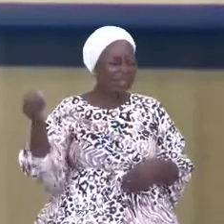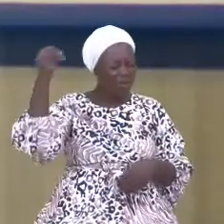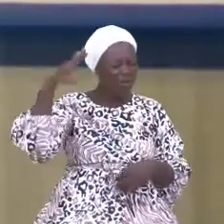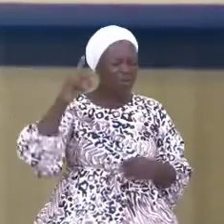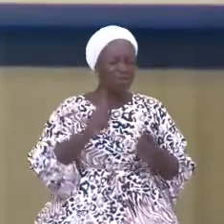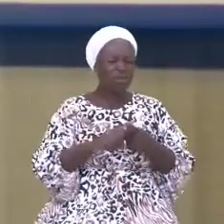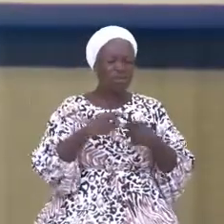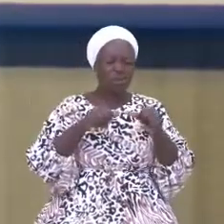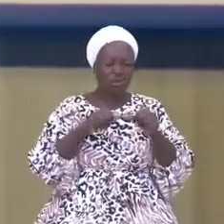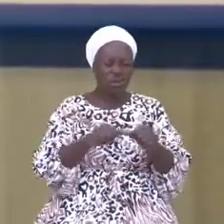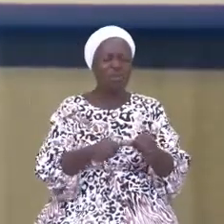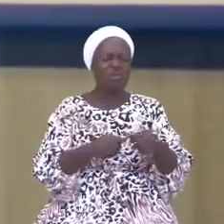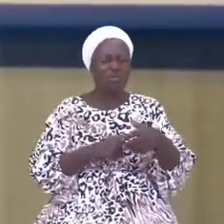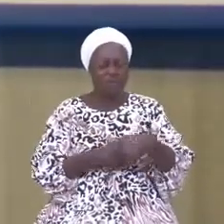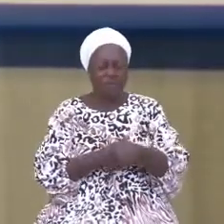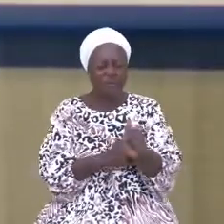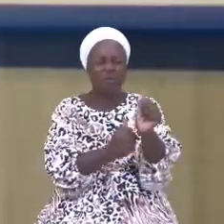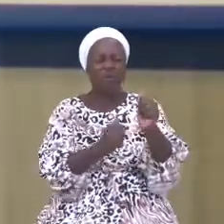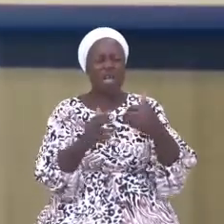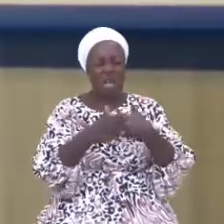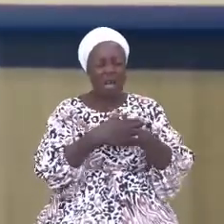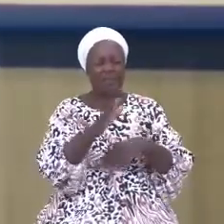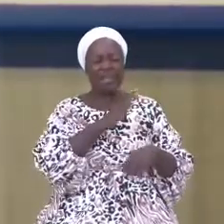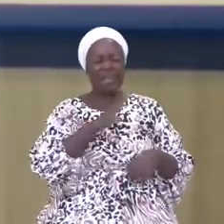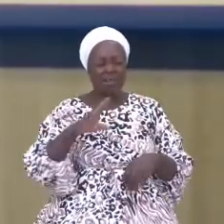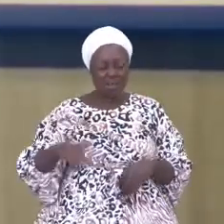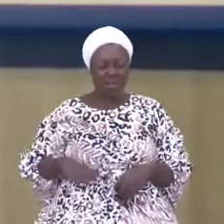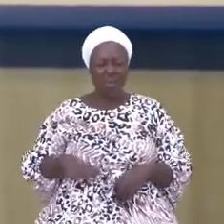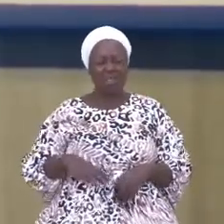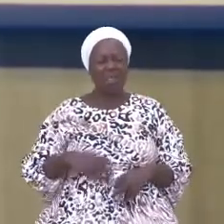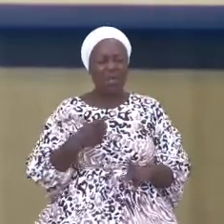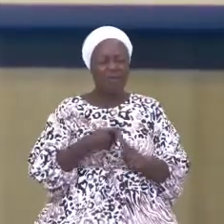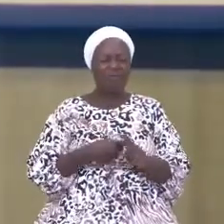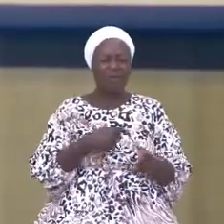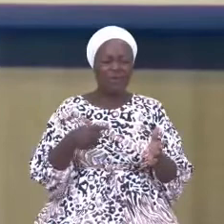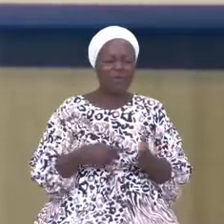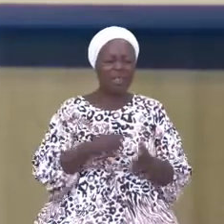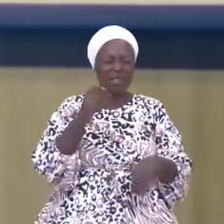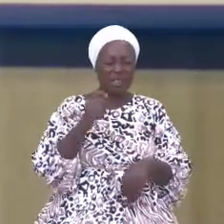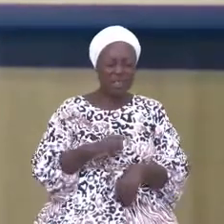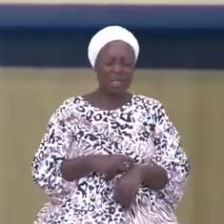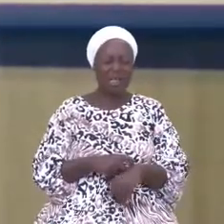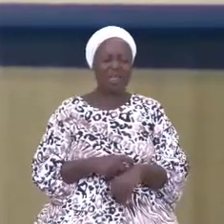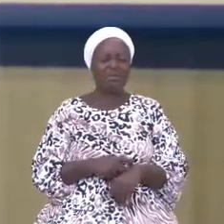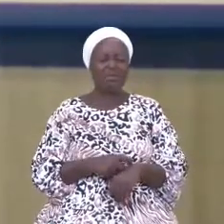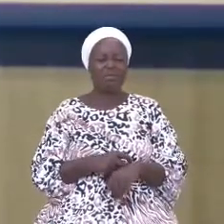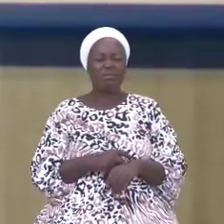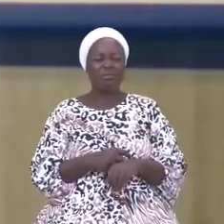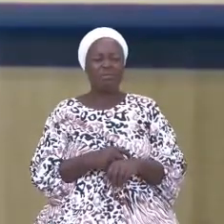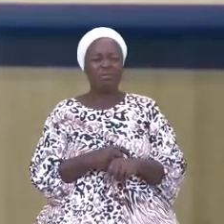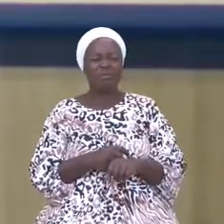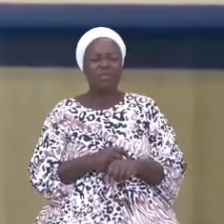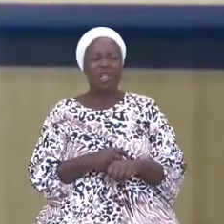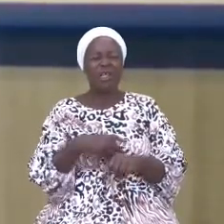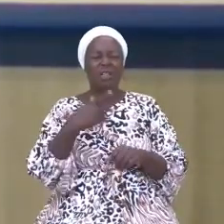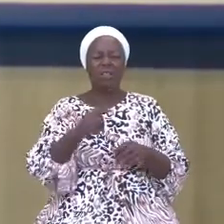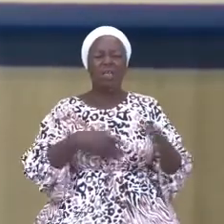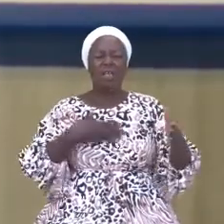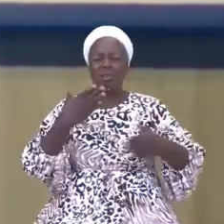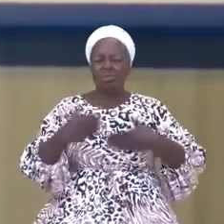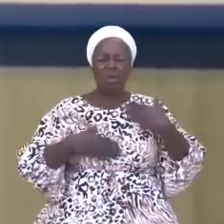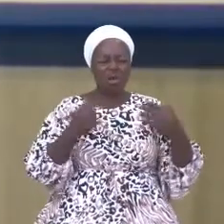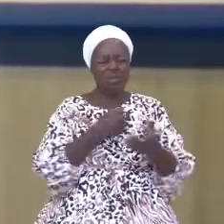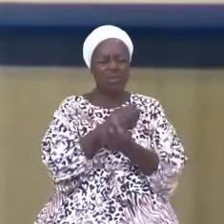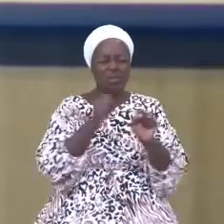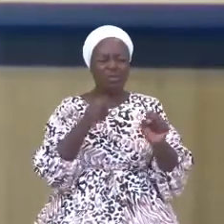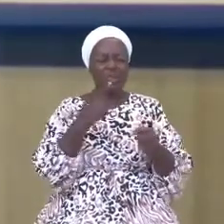on following after Christ from this time on. The joy of salvation,